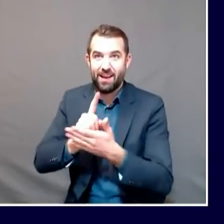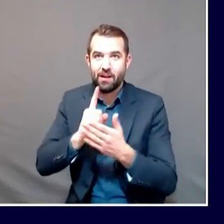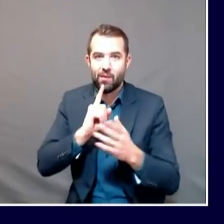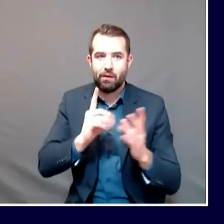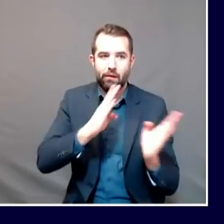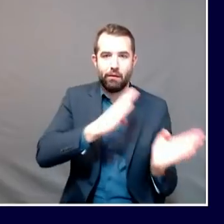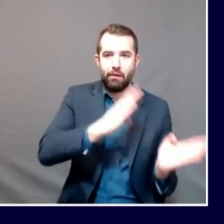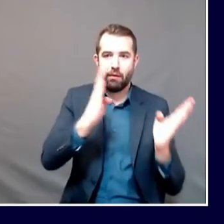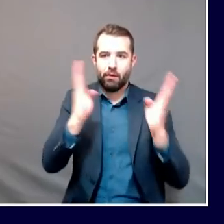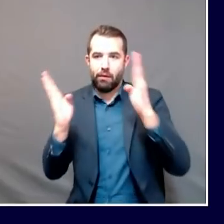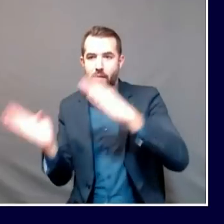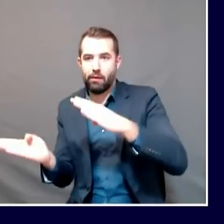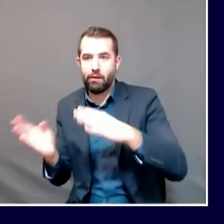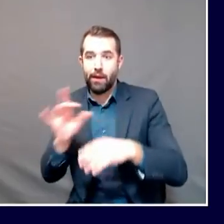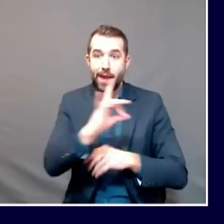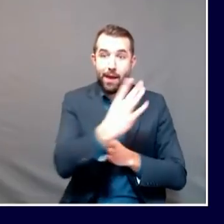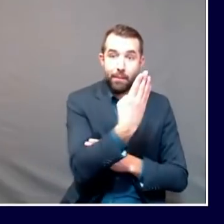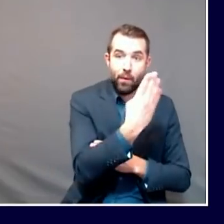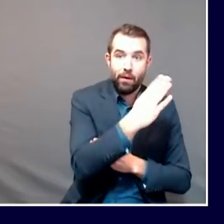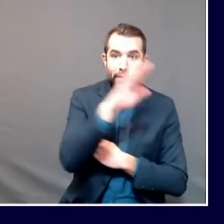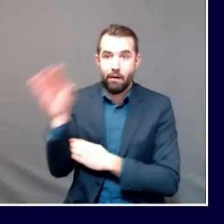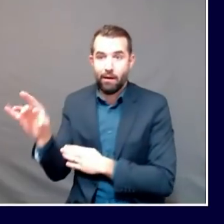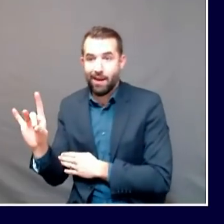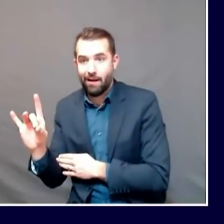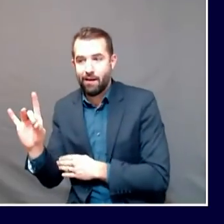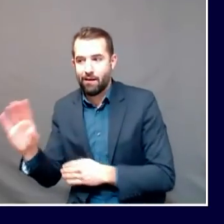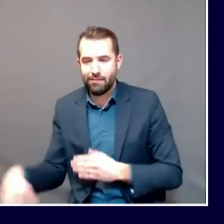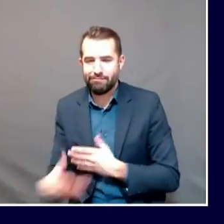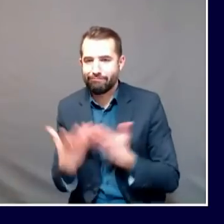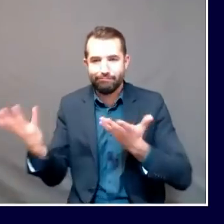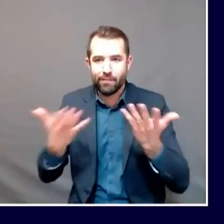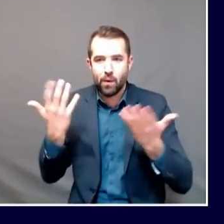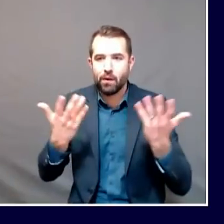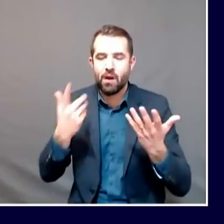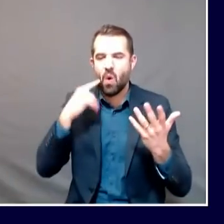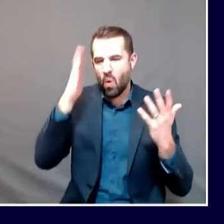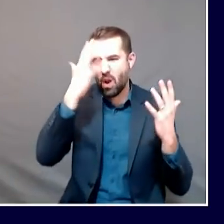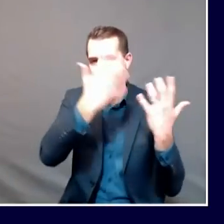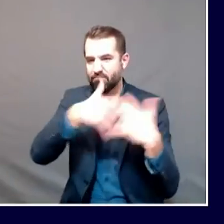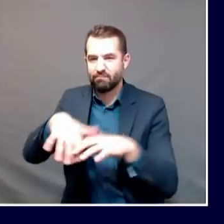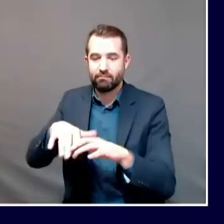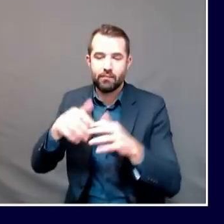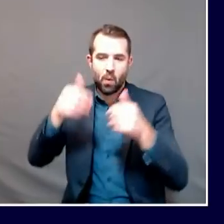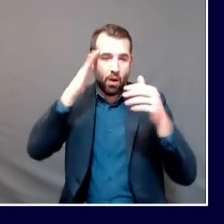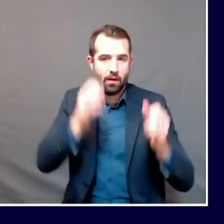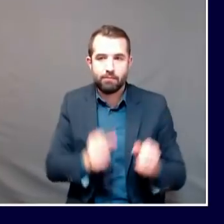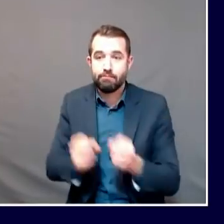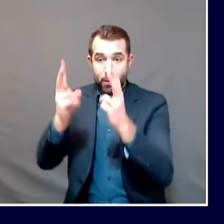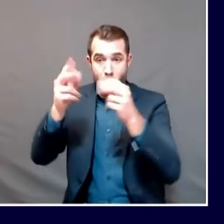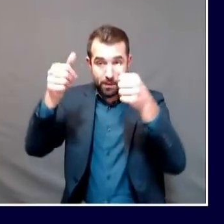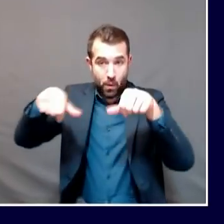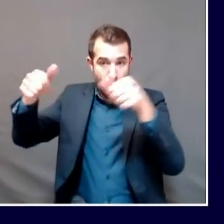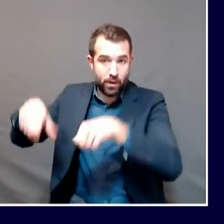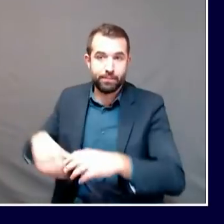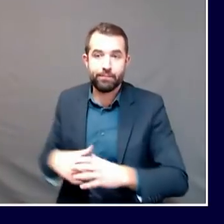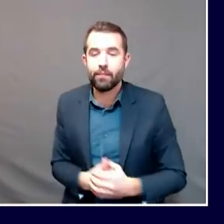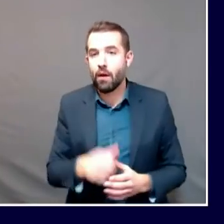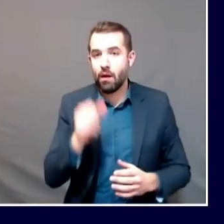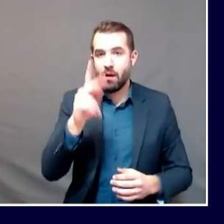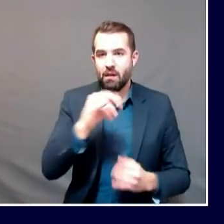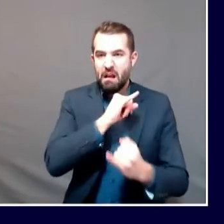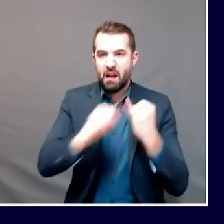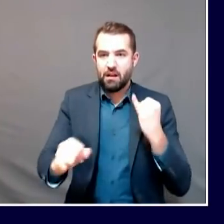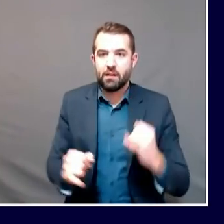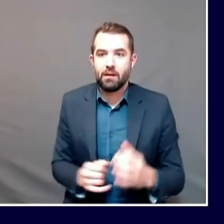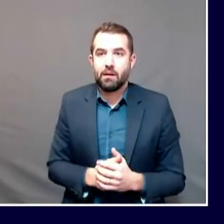is, once the mass vaccinations start in 2021, what do you think of the